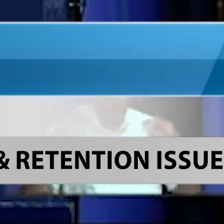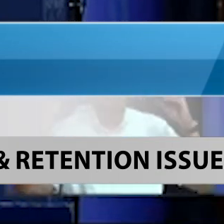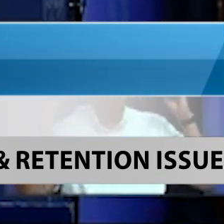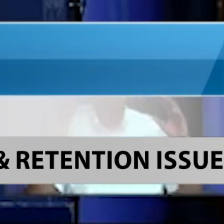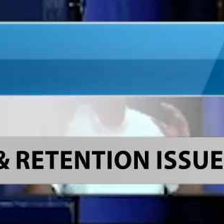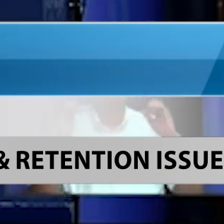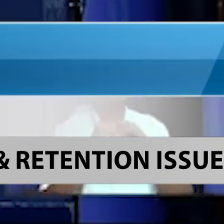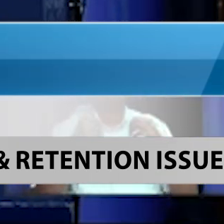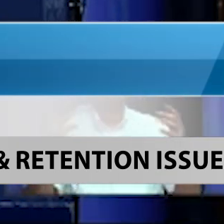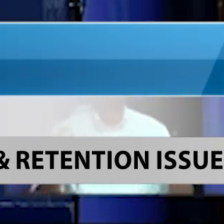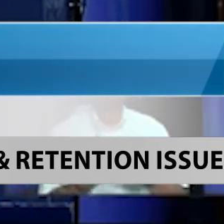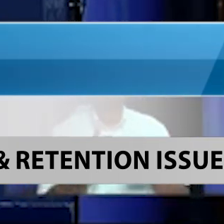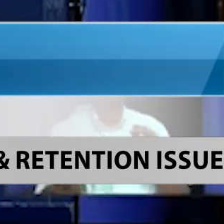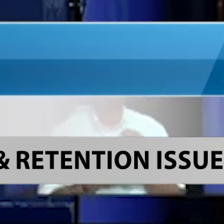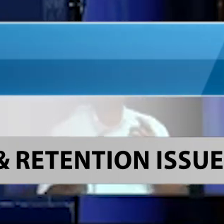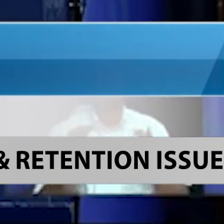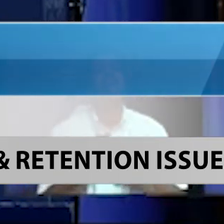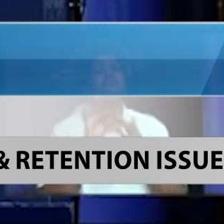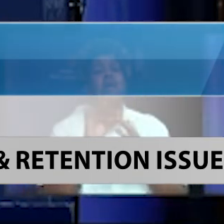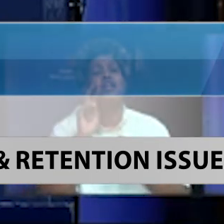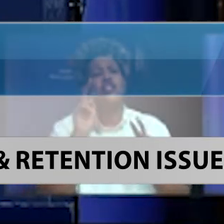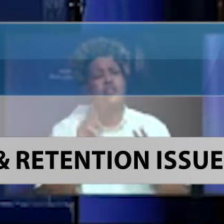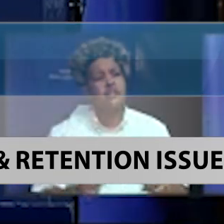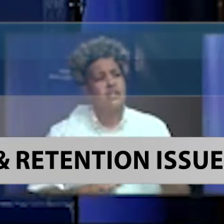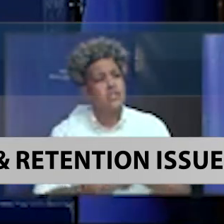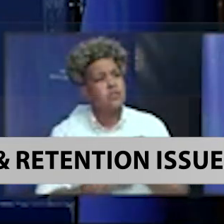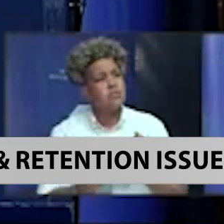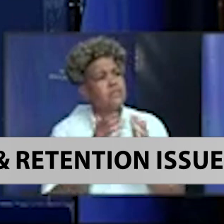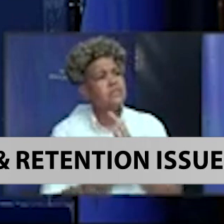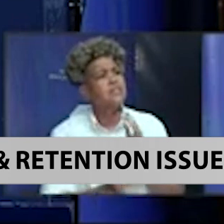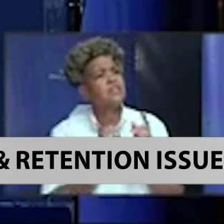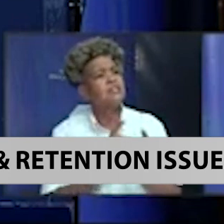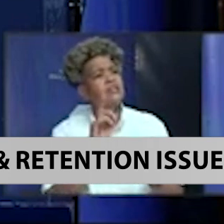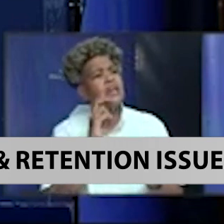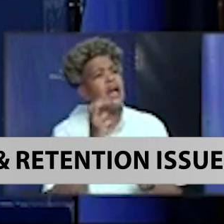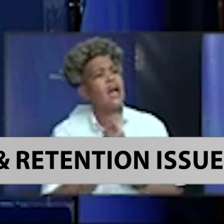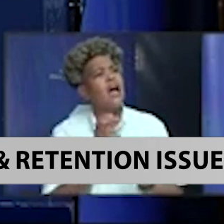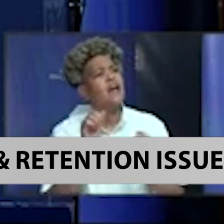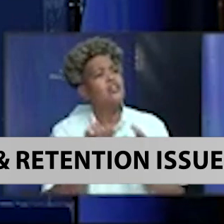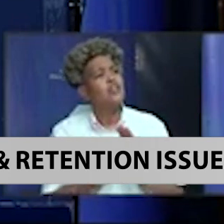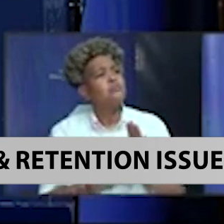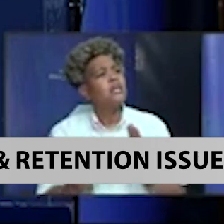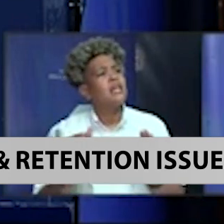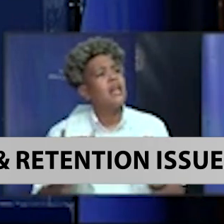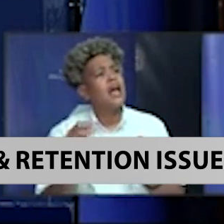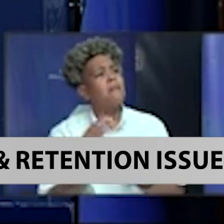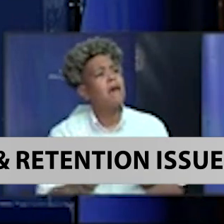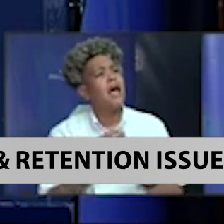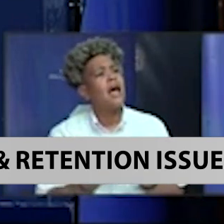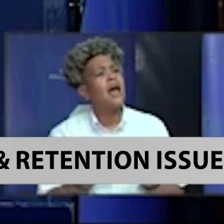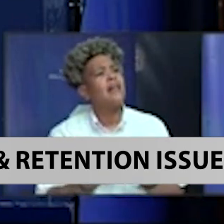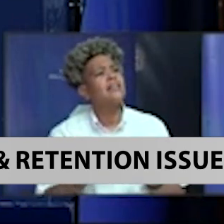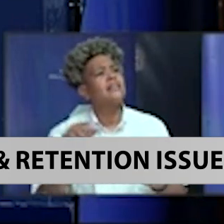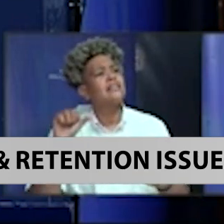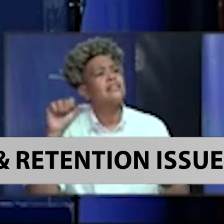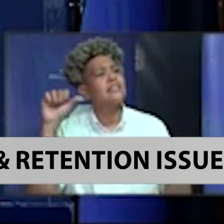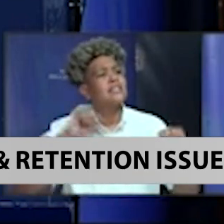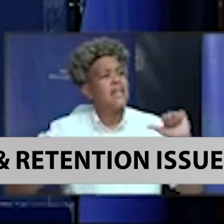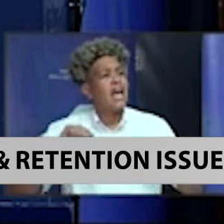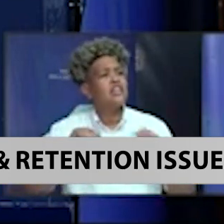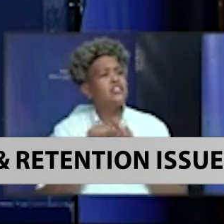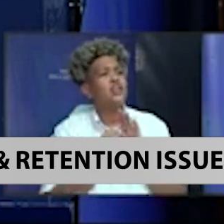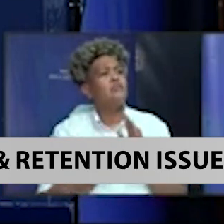with the specialization in the hard subjects like mathematics, science subjects. And